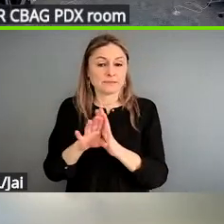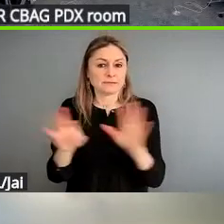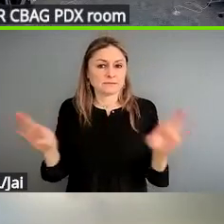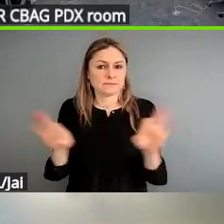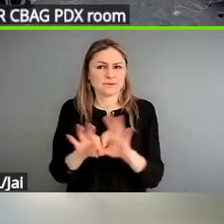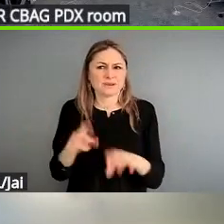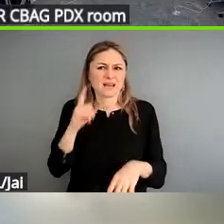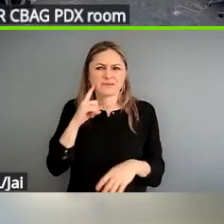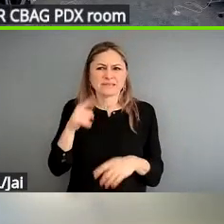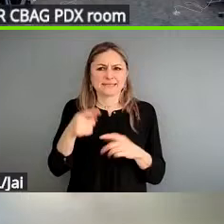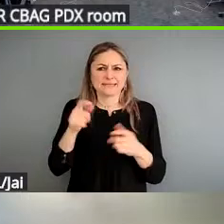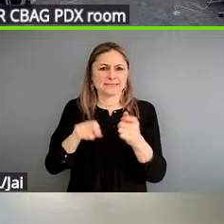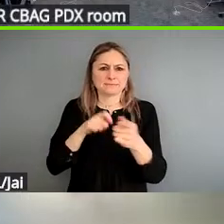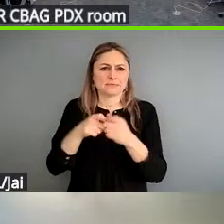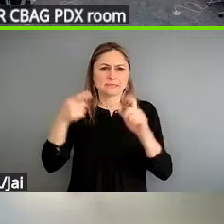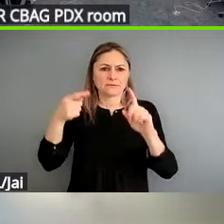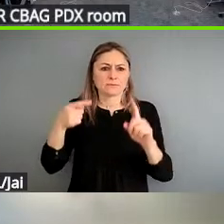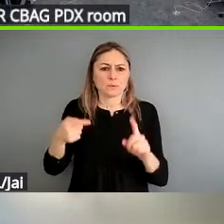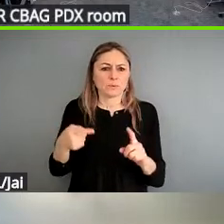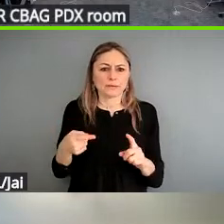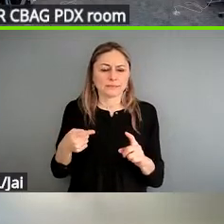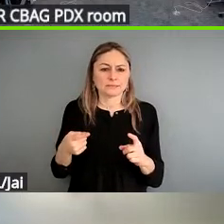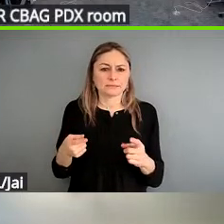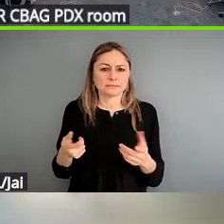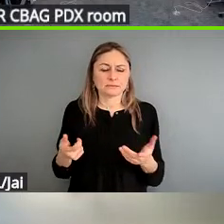these specific points are